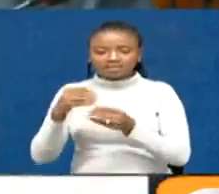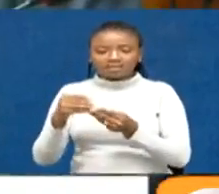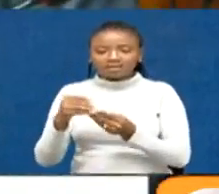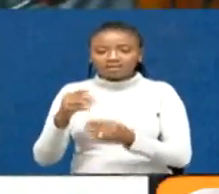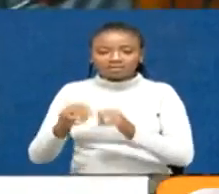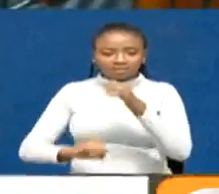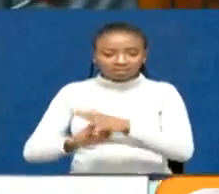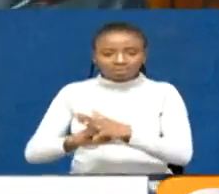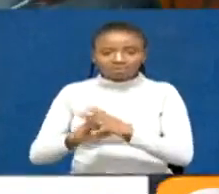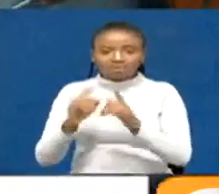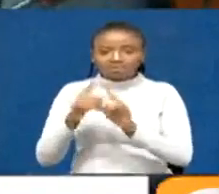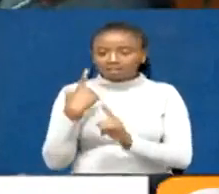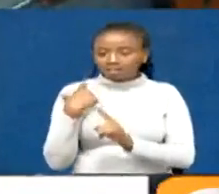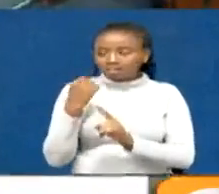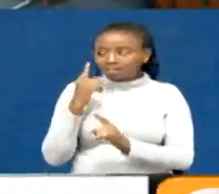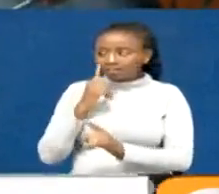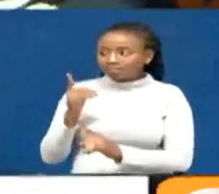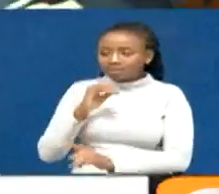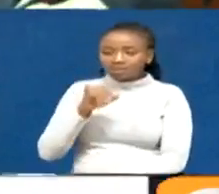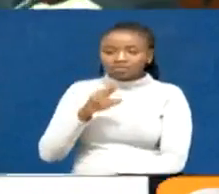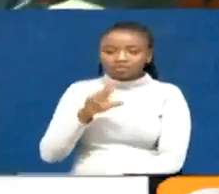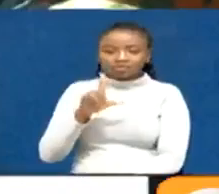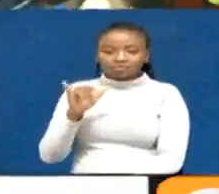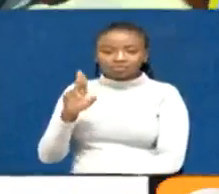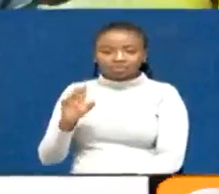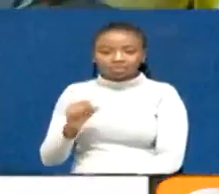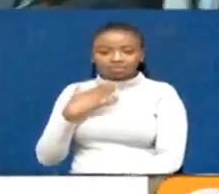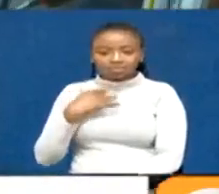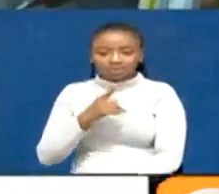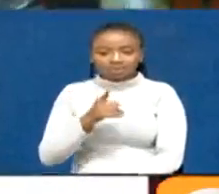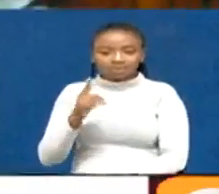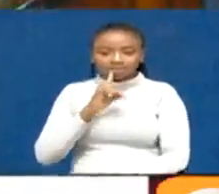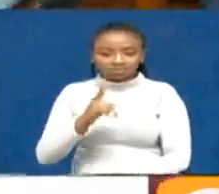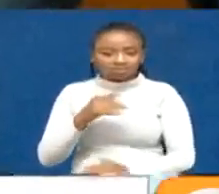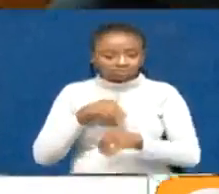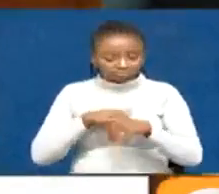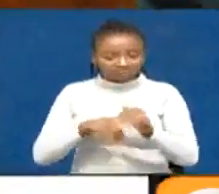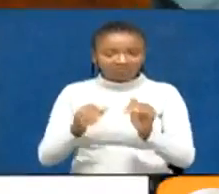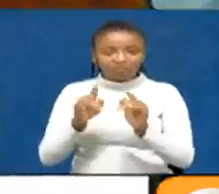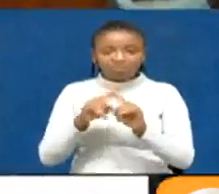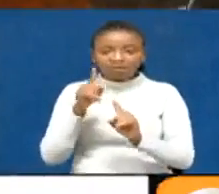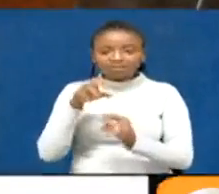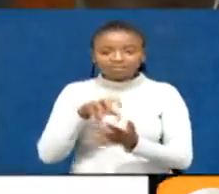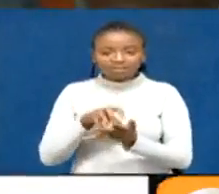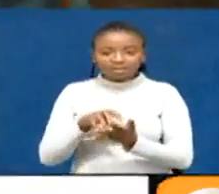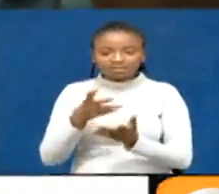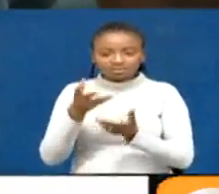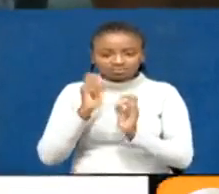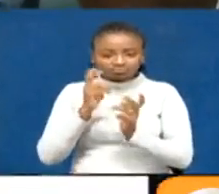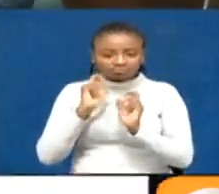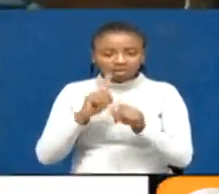The latest petition filed by Julius Wainaina Kariuki seeks to have these orders respected. The matter has been set for